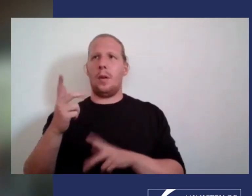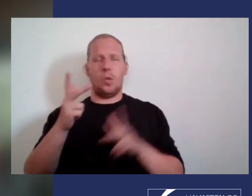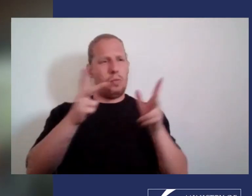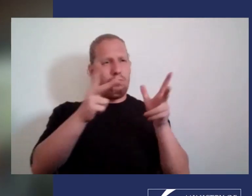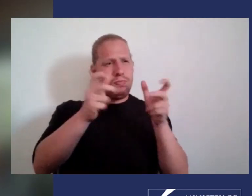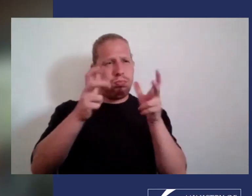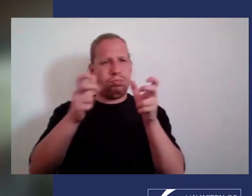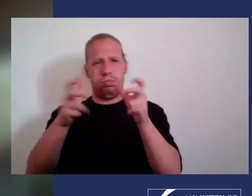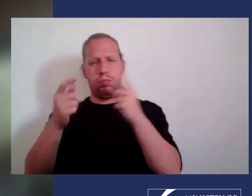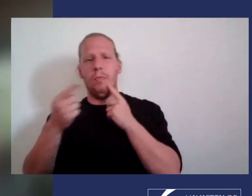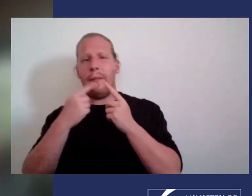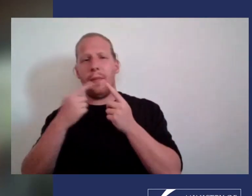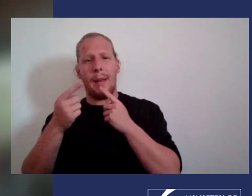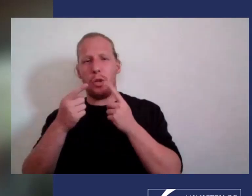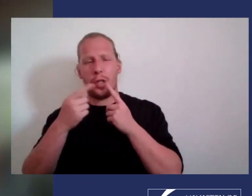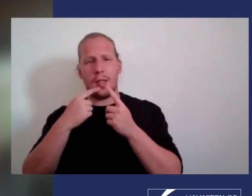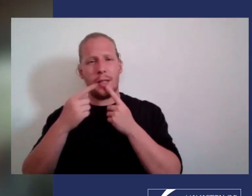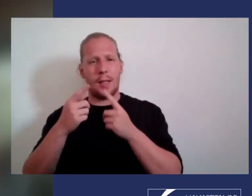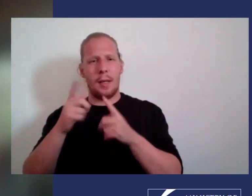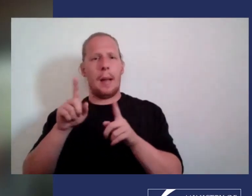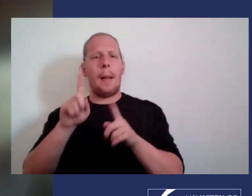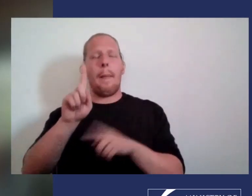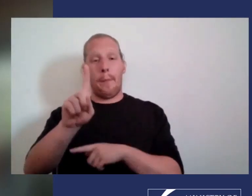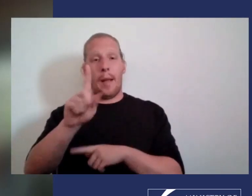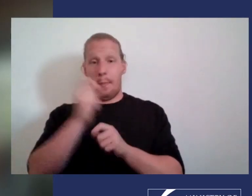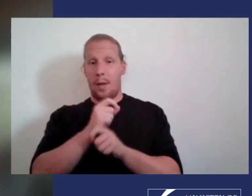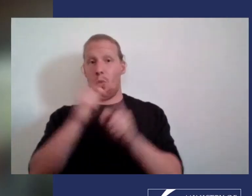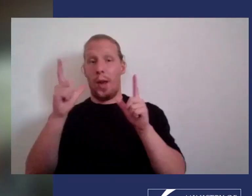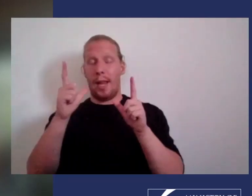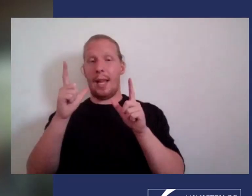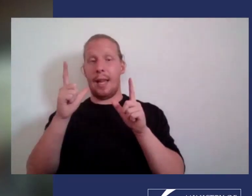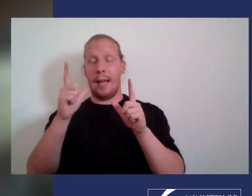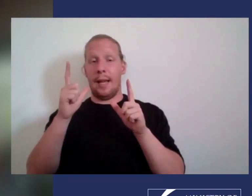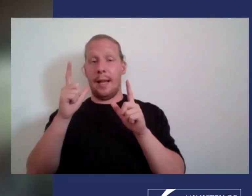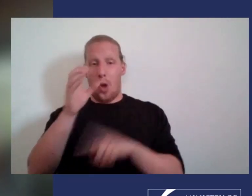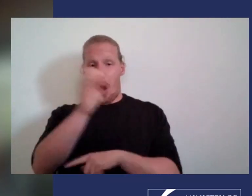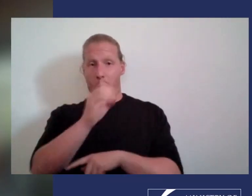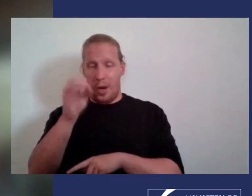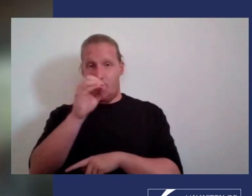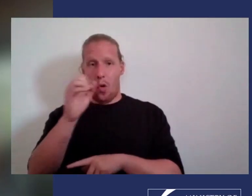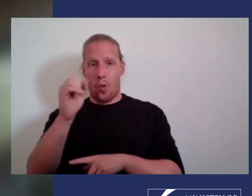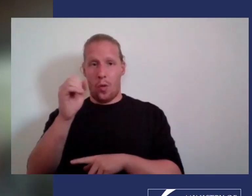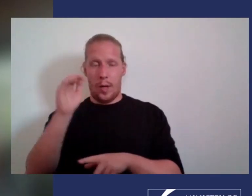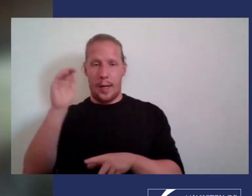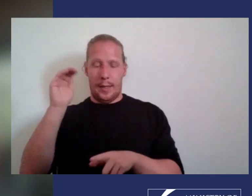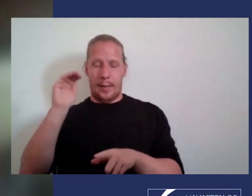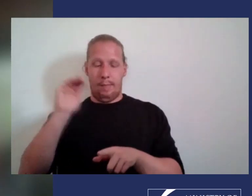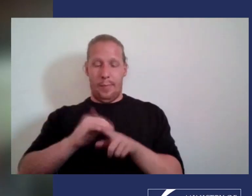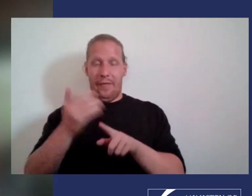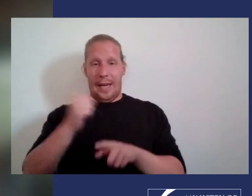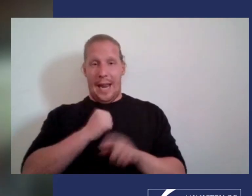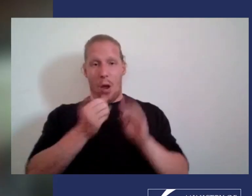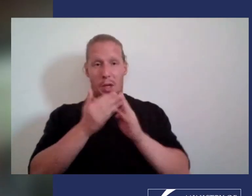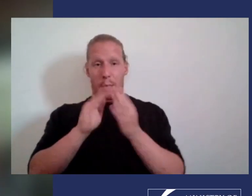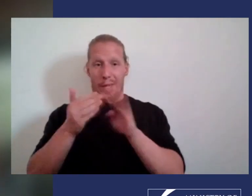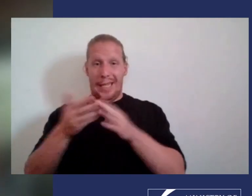that information, but be aware that this virus is in our community now, and I'm really concerned as a paediatrician that